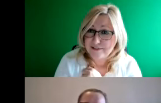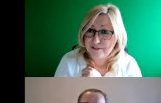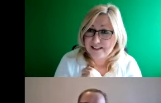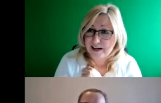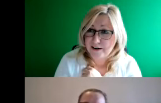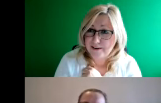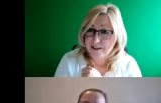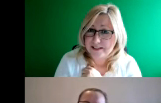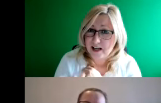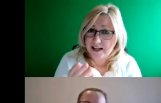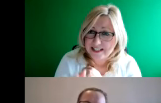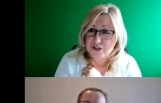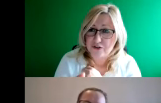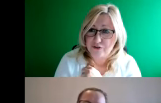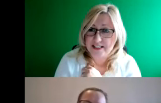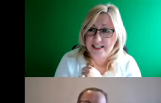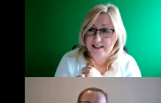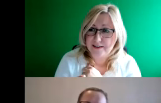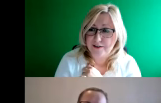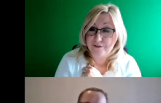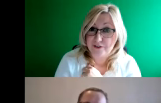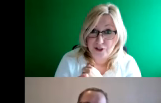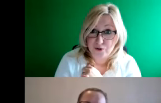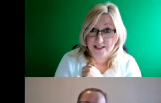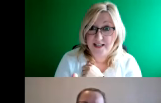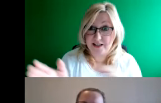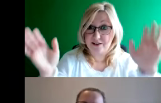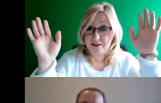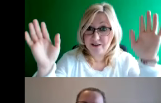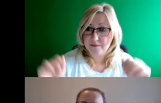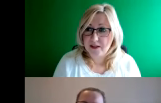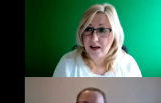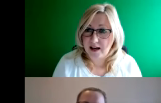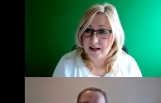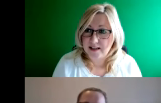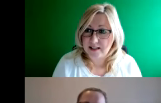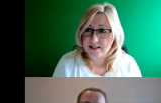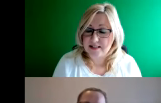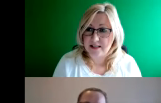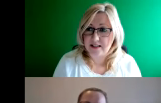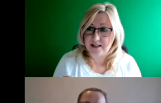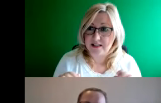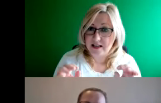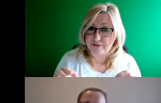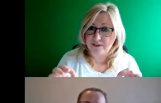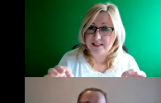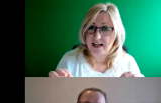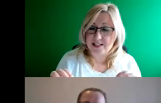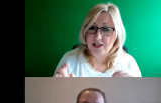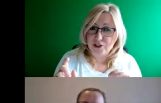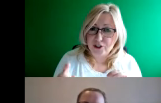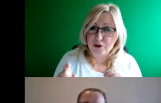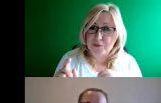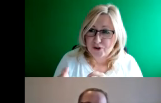what's the inference there? It's not a literal reading of you can hear. It is an inference